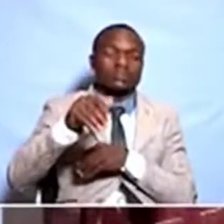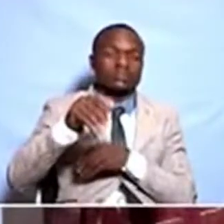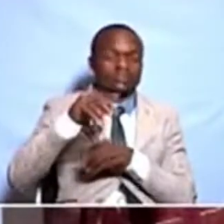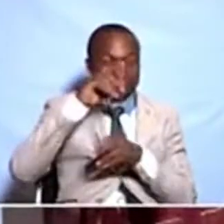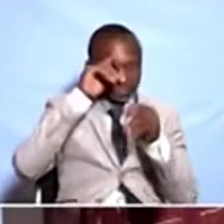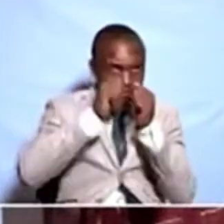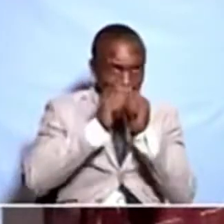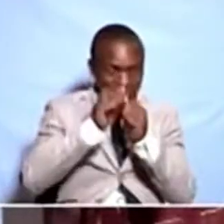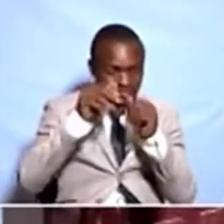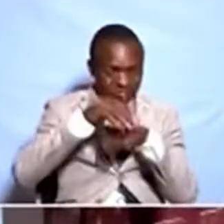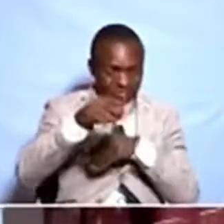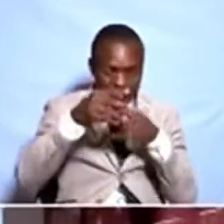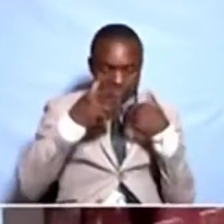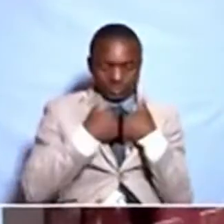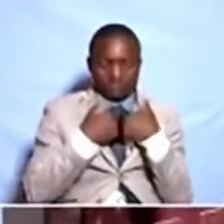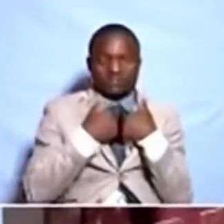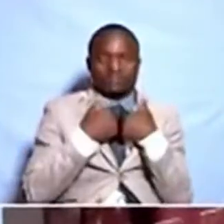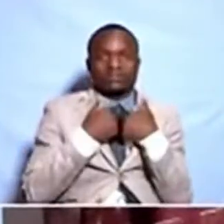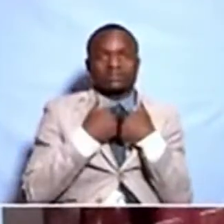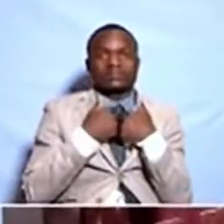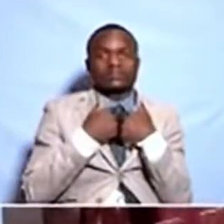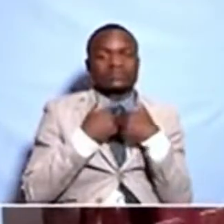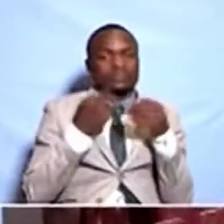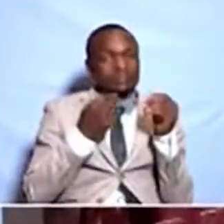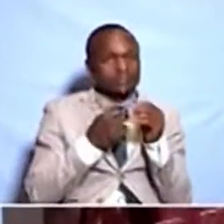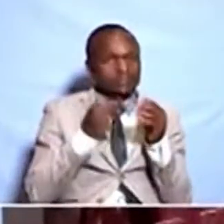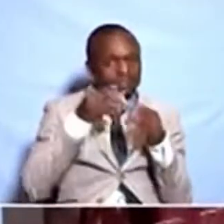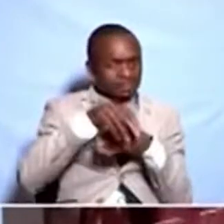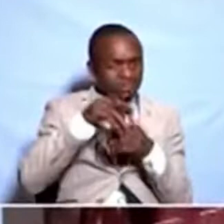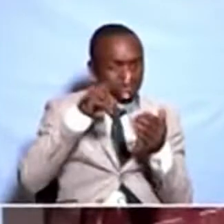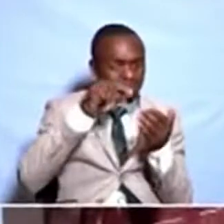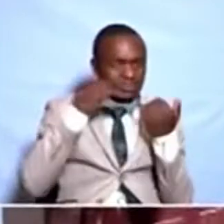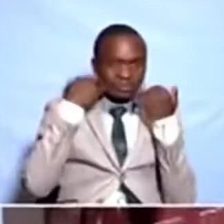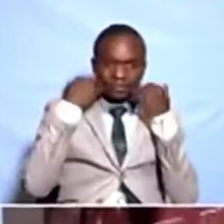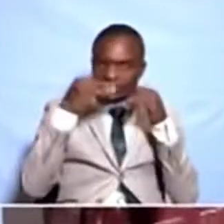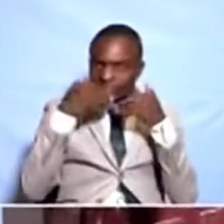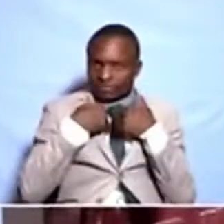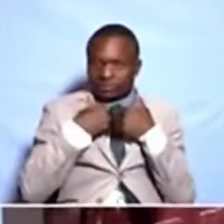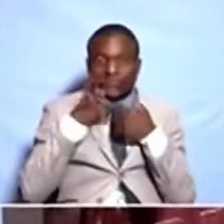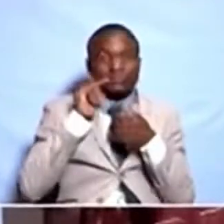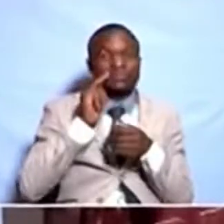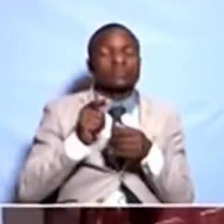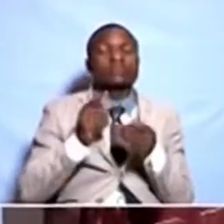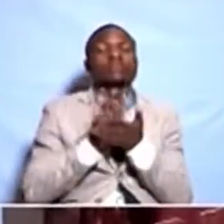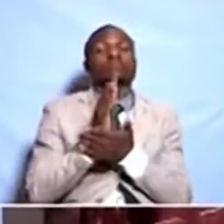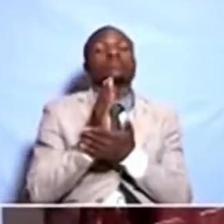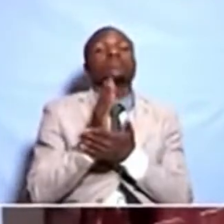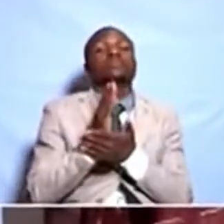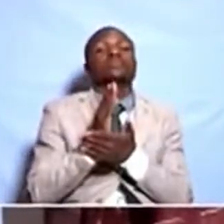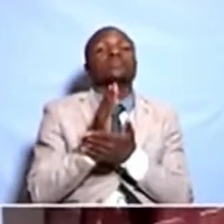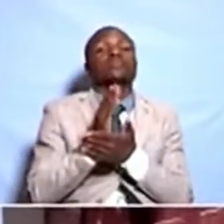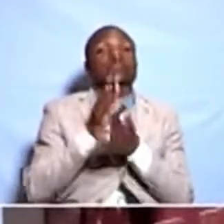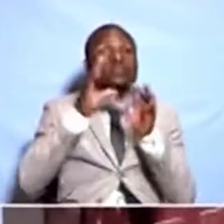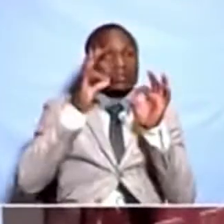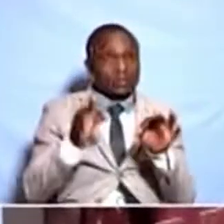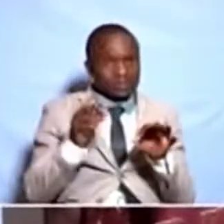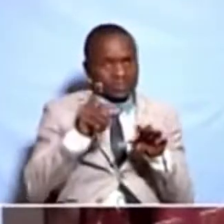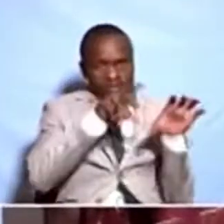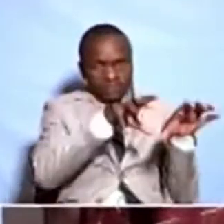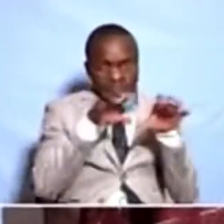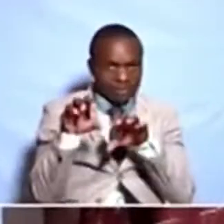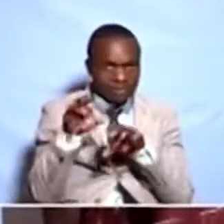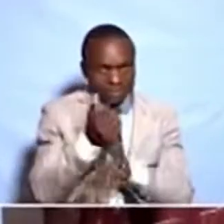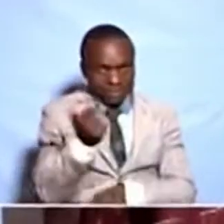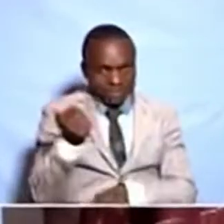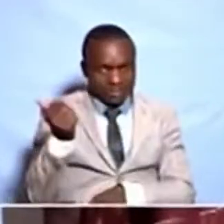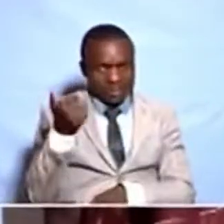registers that we have, or the records that we should keep, should be accurate. And if you do